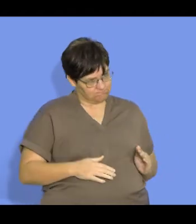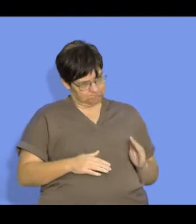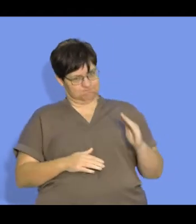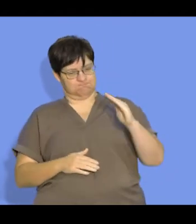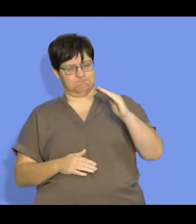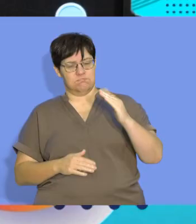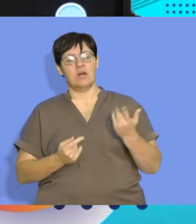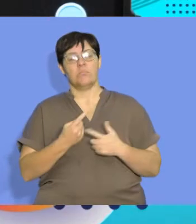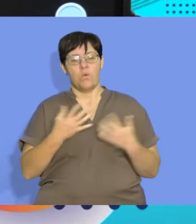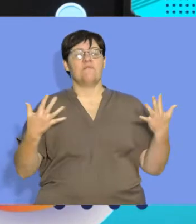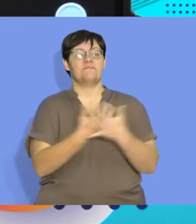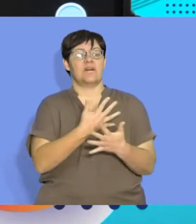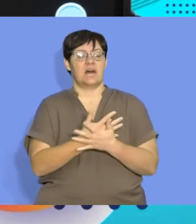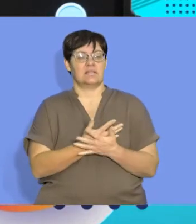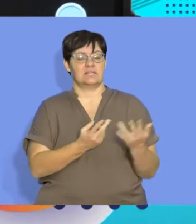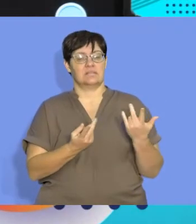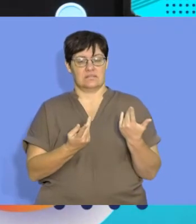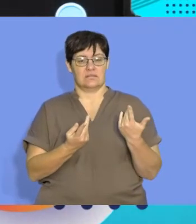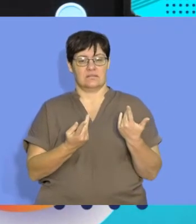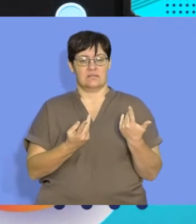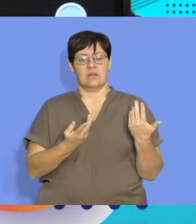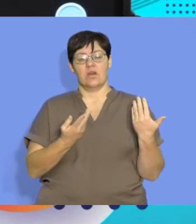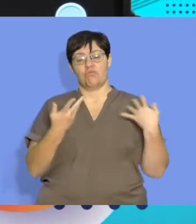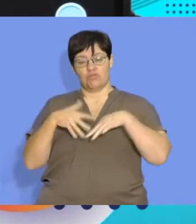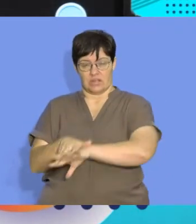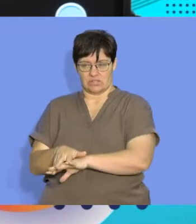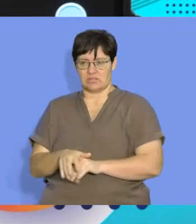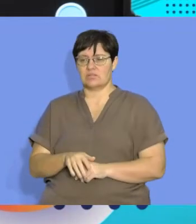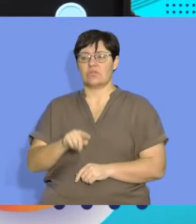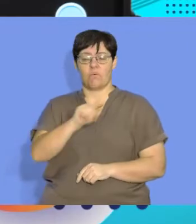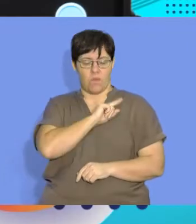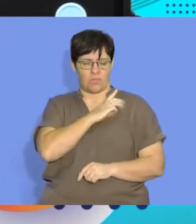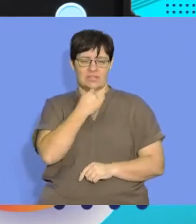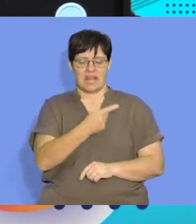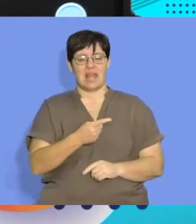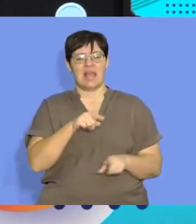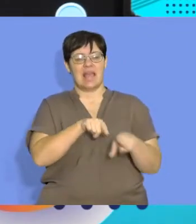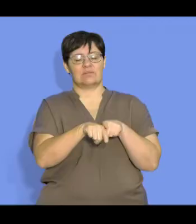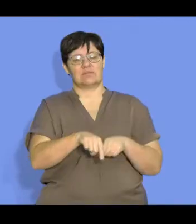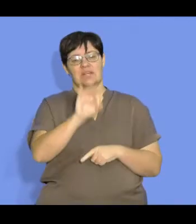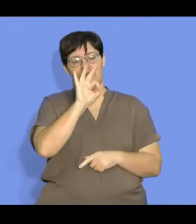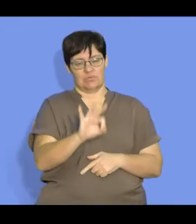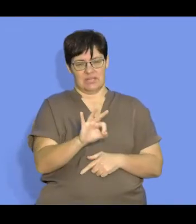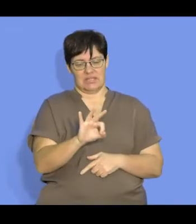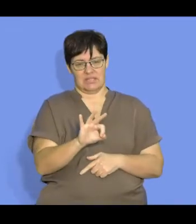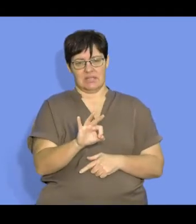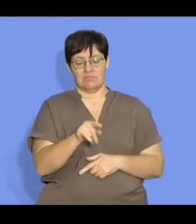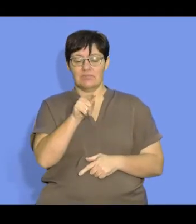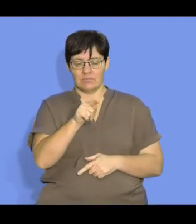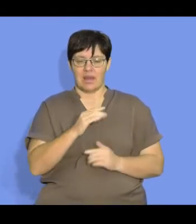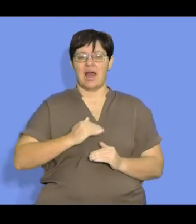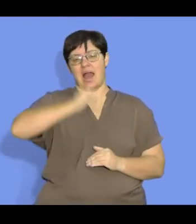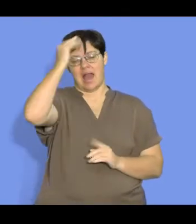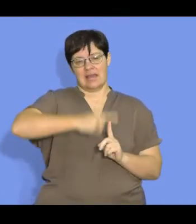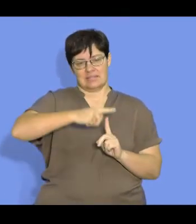higher temperature will lead to a steeper graph, meaning a faster reaction. Therefore, we can say